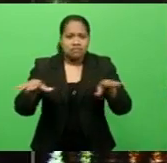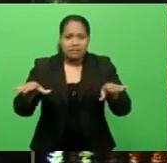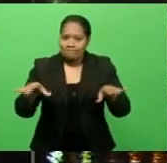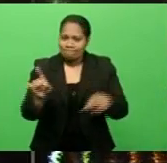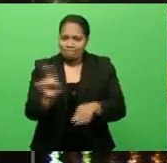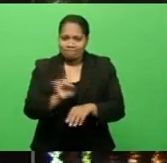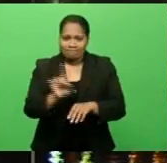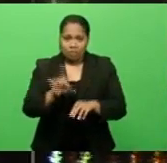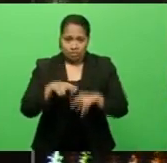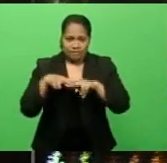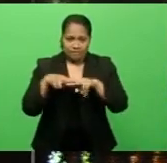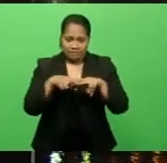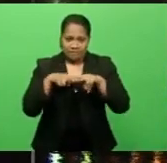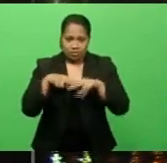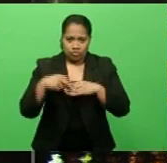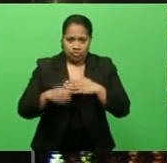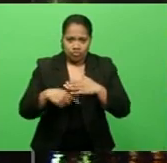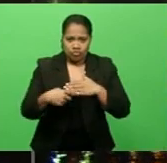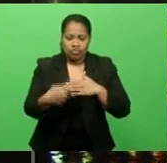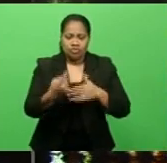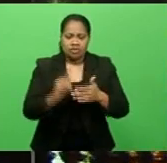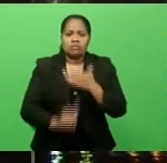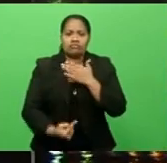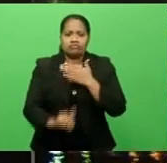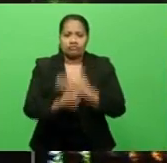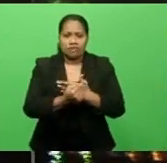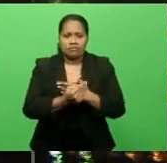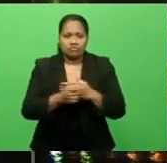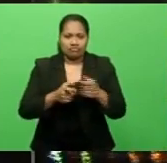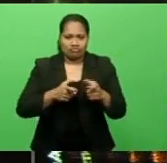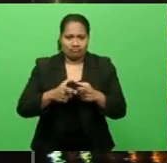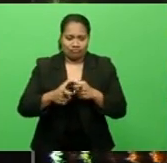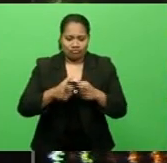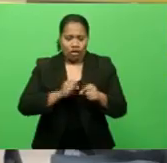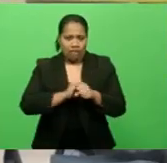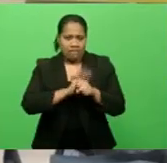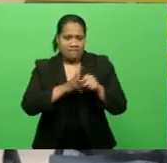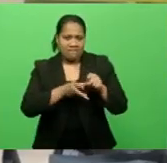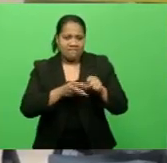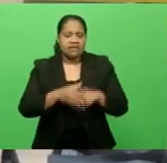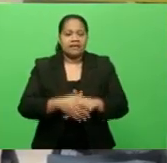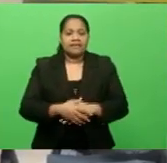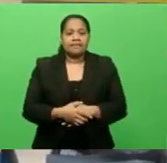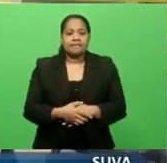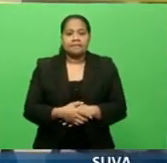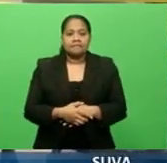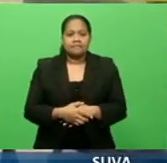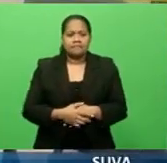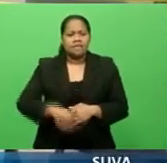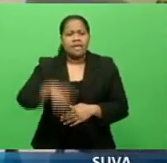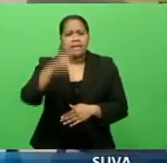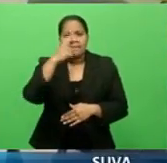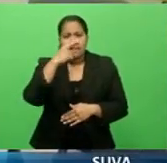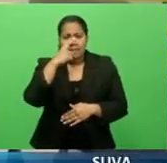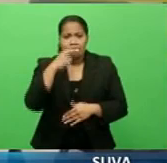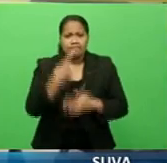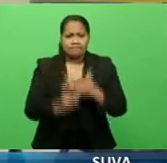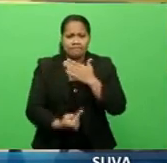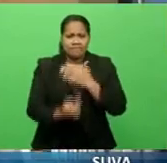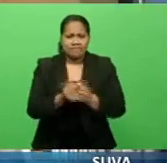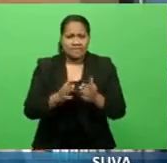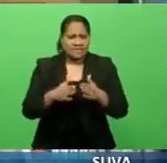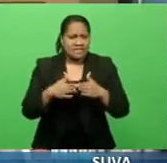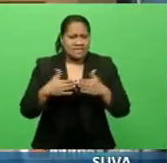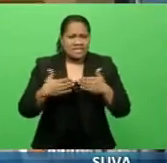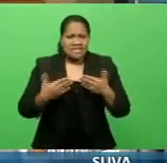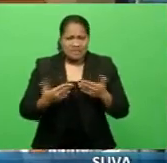remains COVID-19 contained. Kelly Vavala reports. People who have underlying complications and those